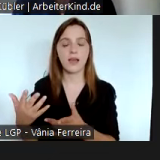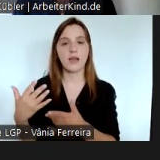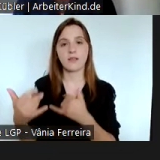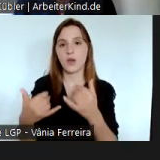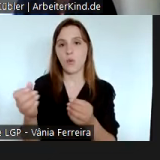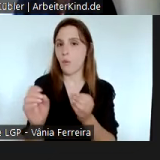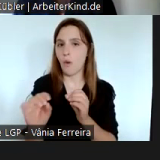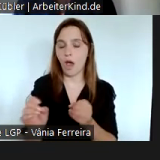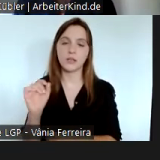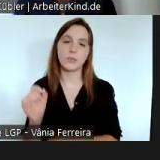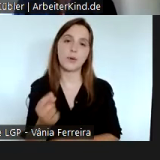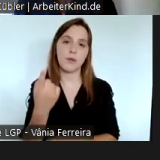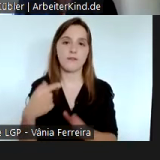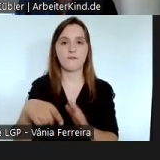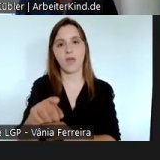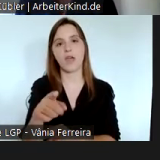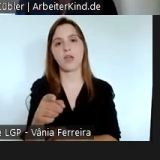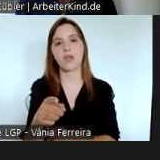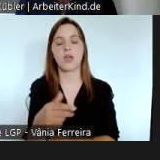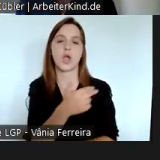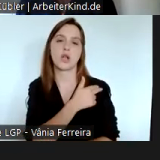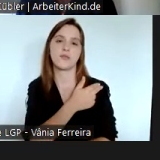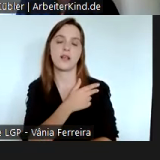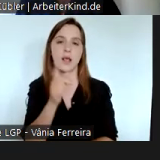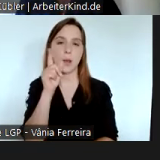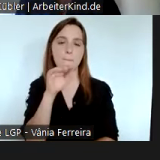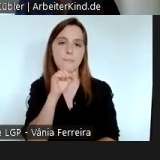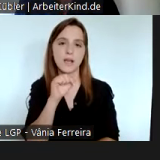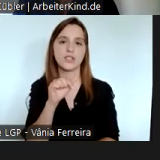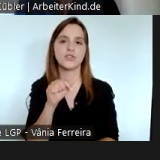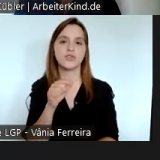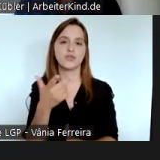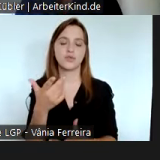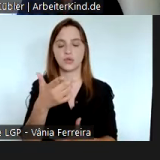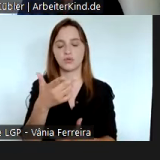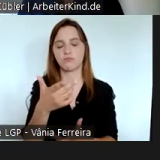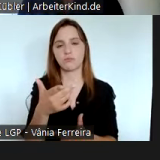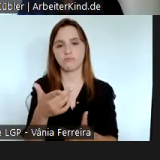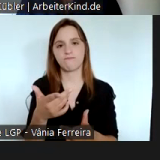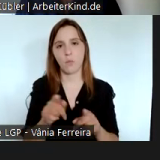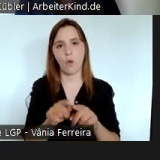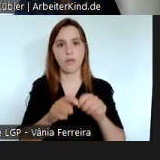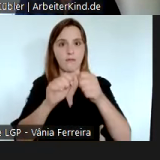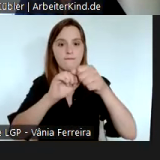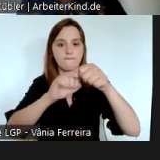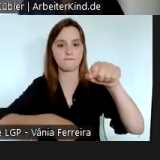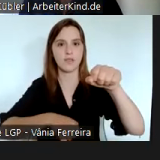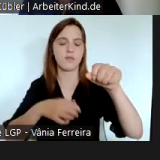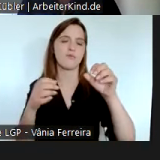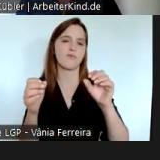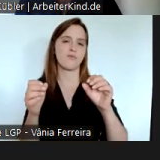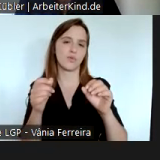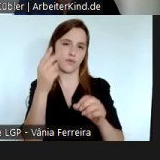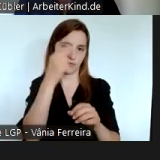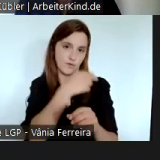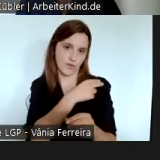the first to go to university and whose parents do not have a college degree. So yeah, it is our vision to